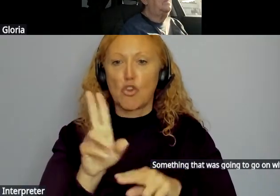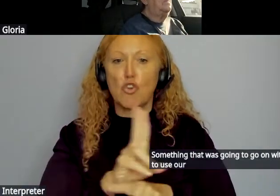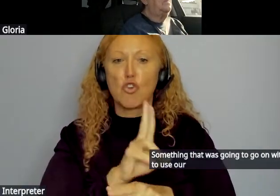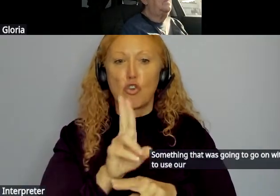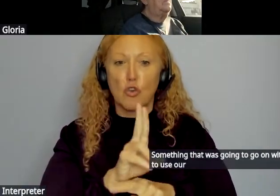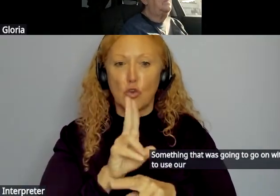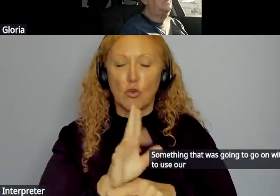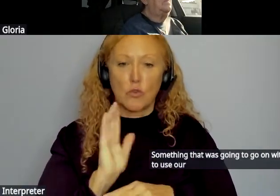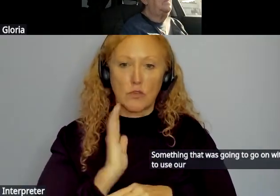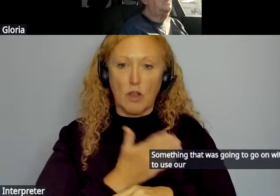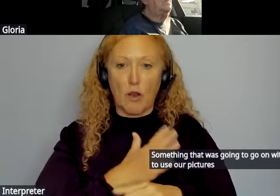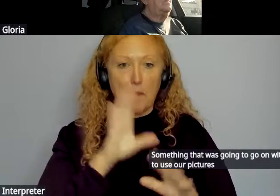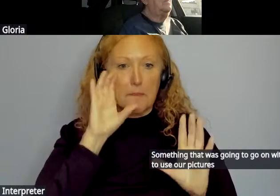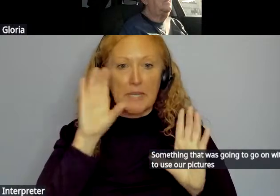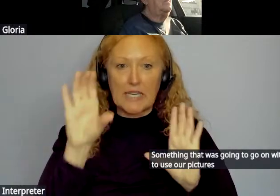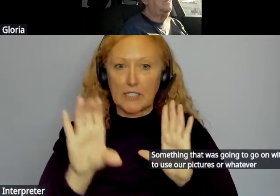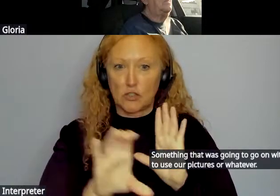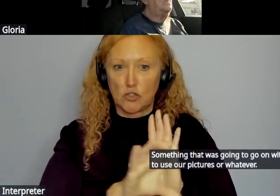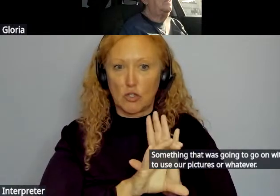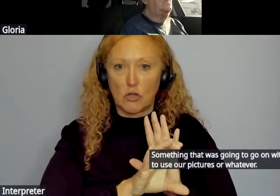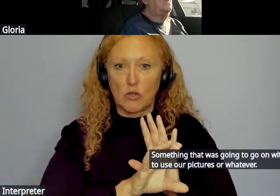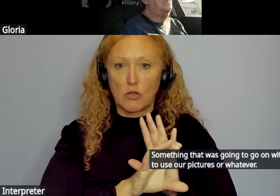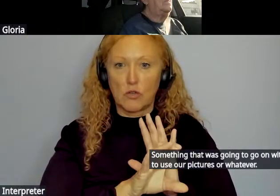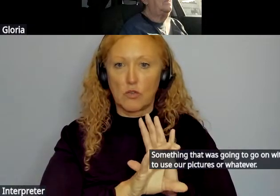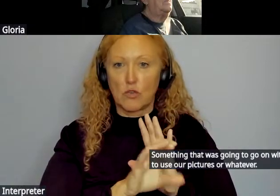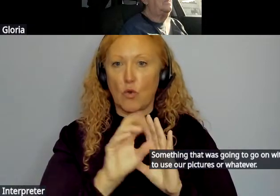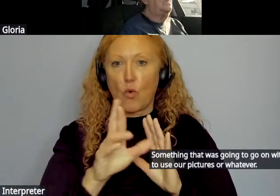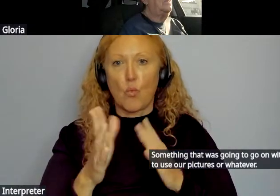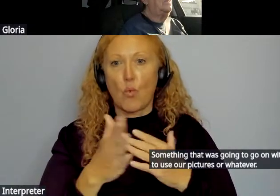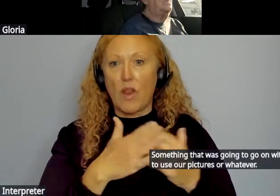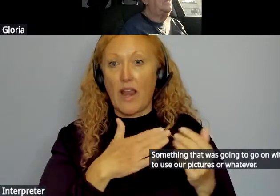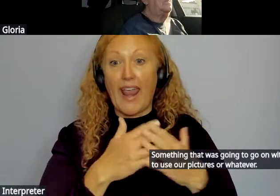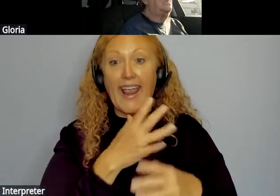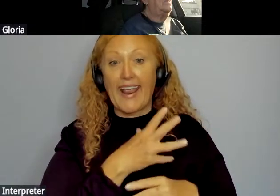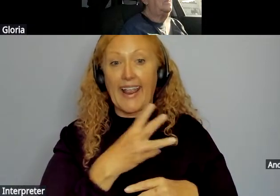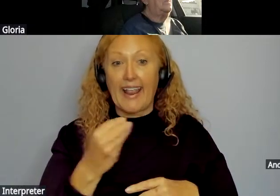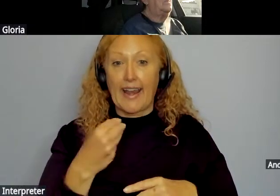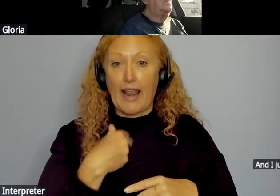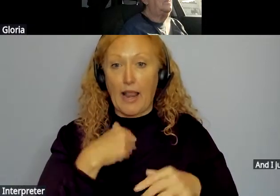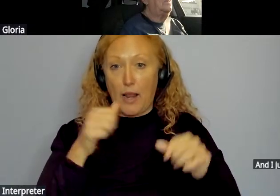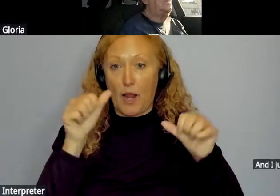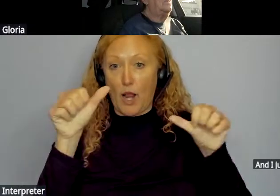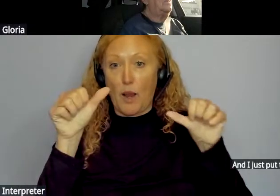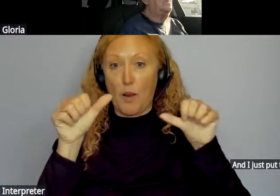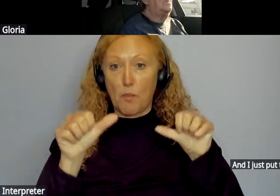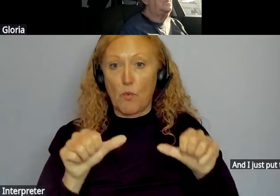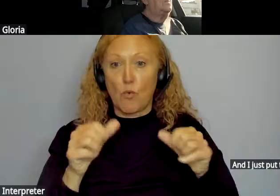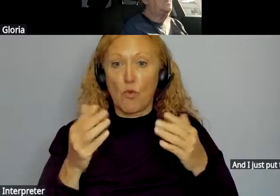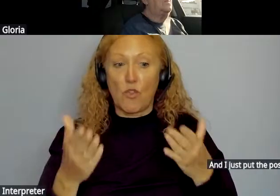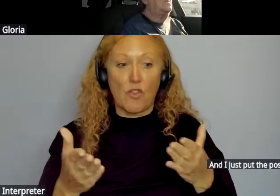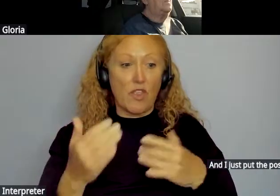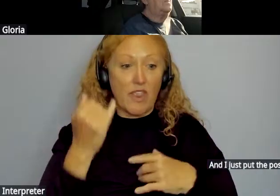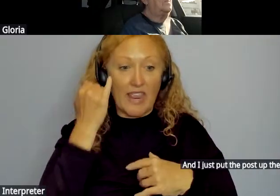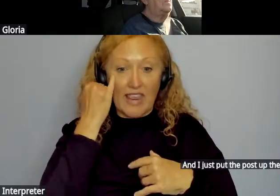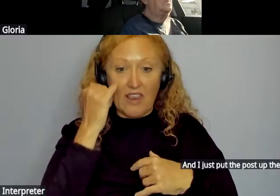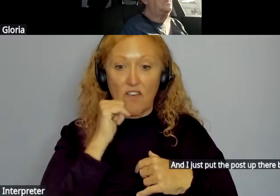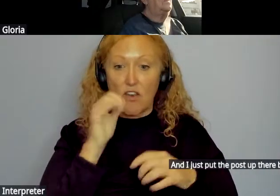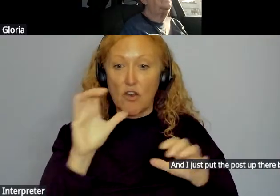our pictures or whatever. And I just put the post up there because they said if you didn't do it